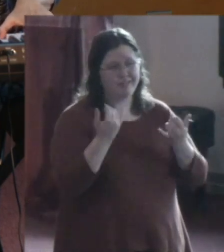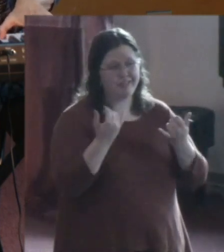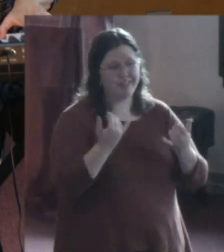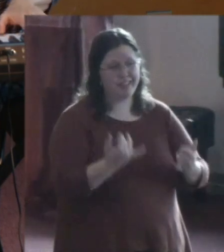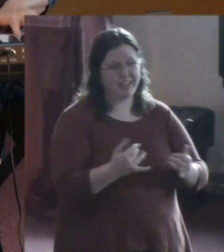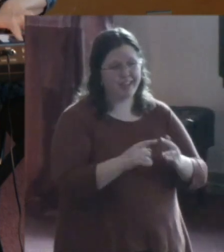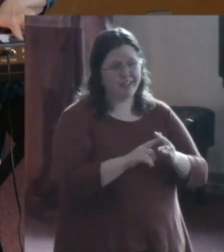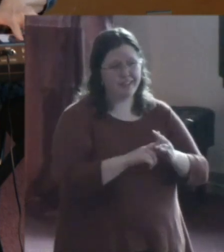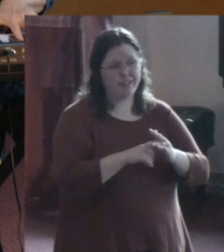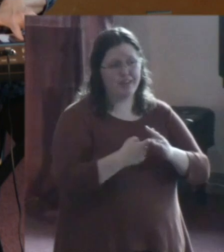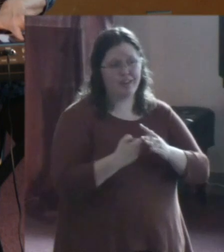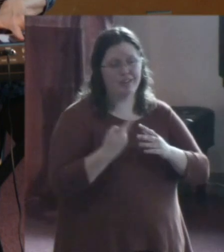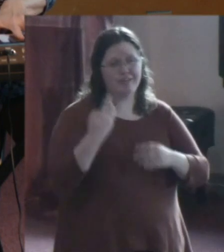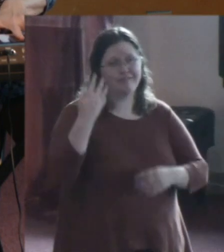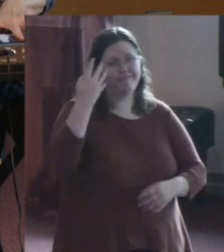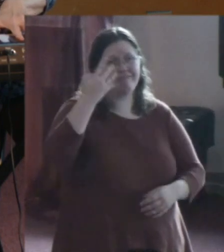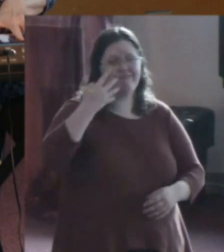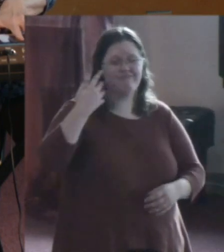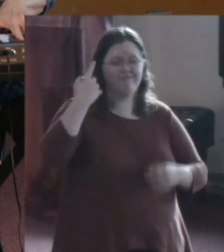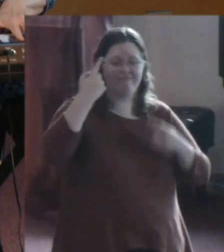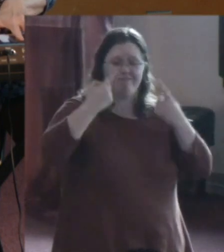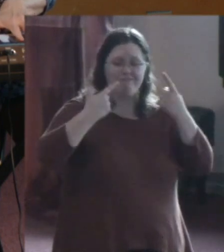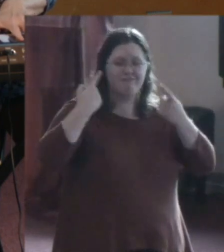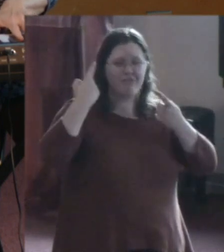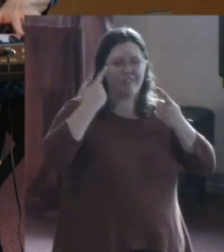craziness begins,